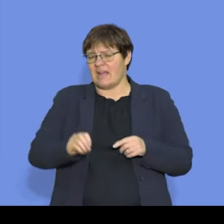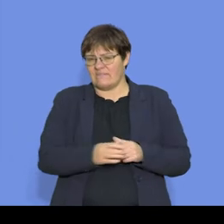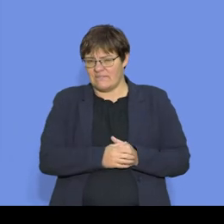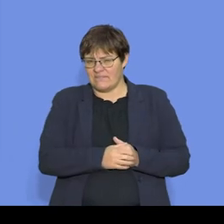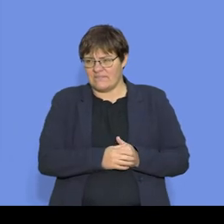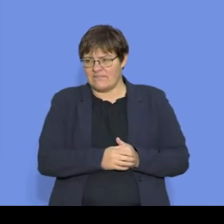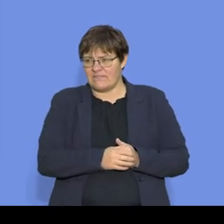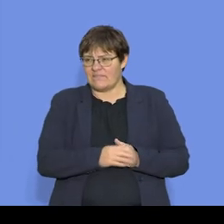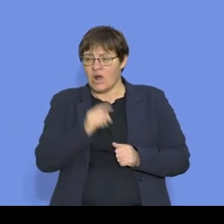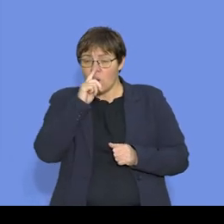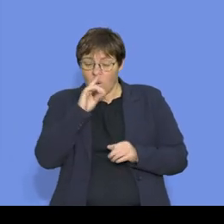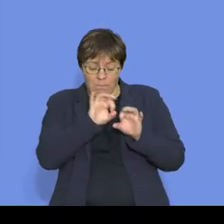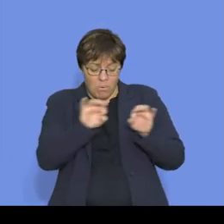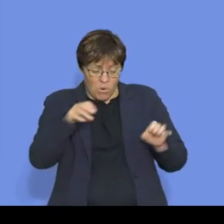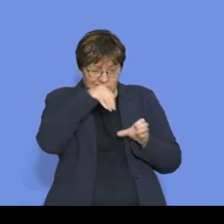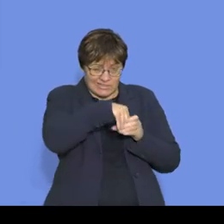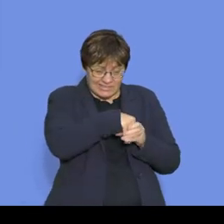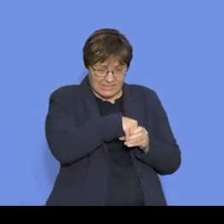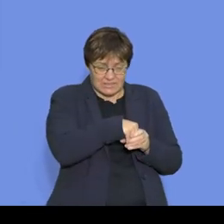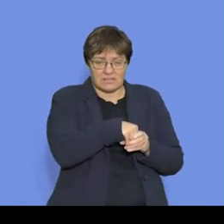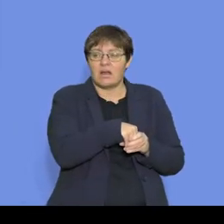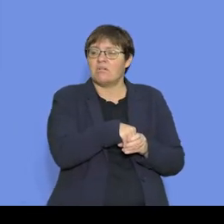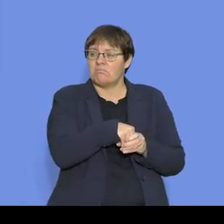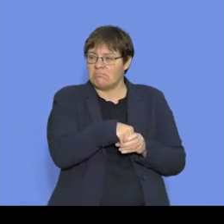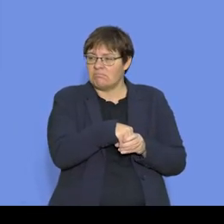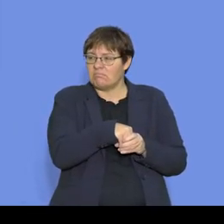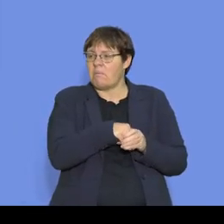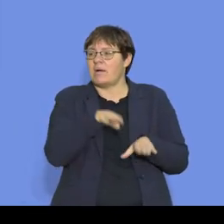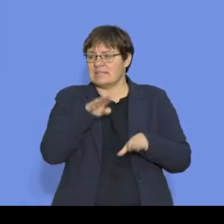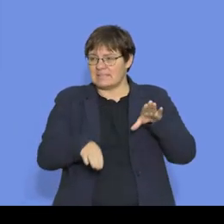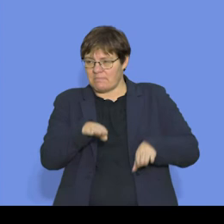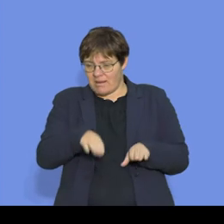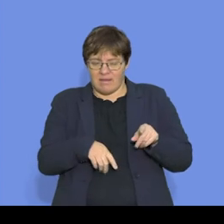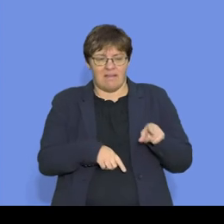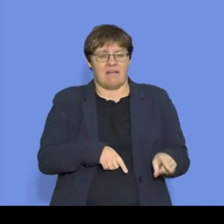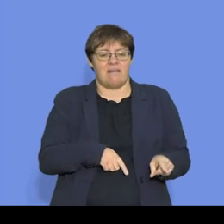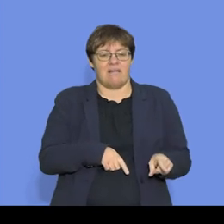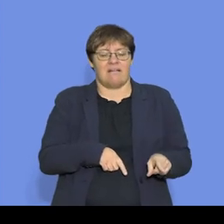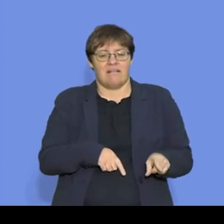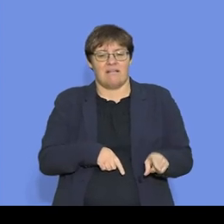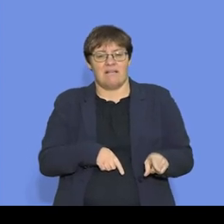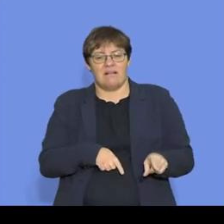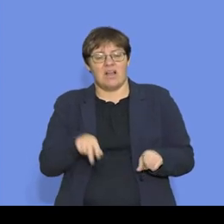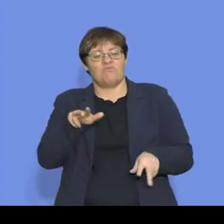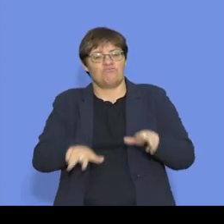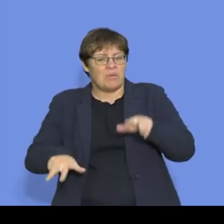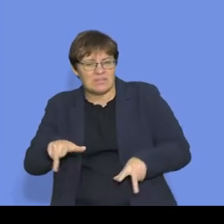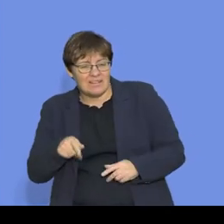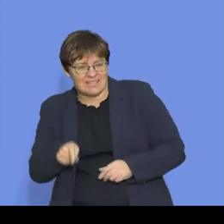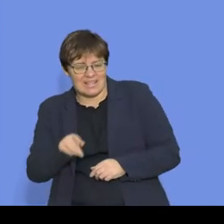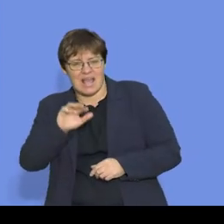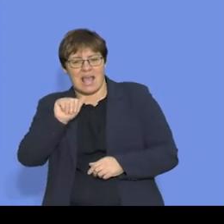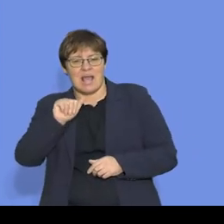look at the bones in the leg, they are more similar to reptiles